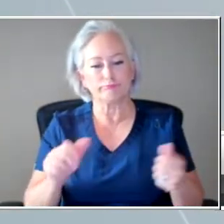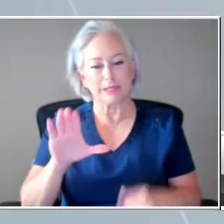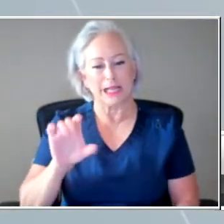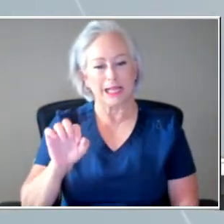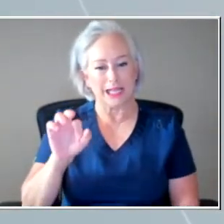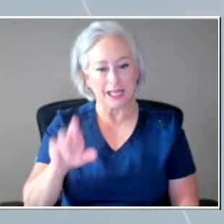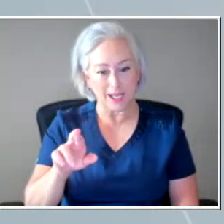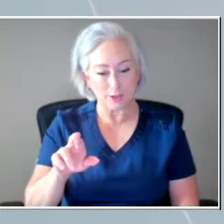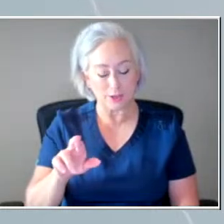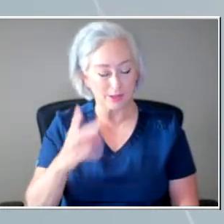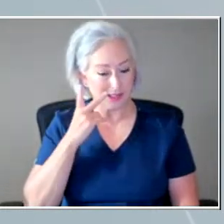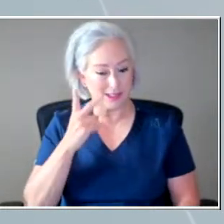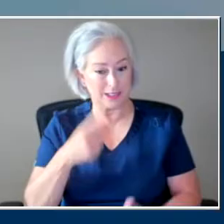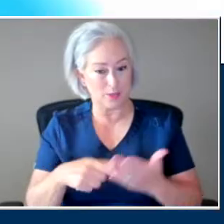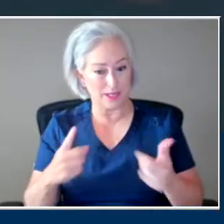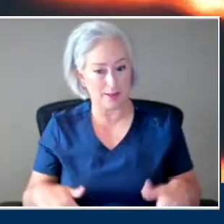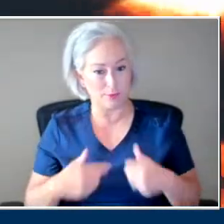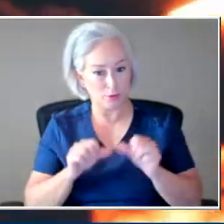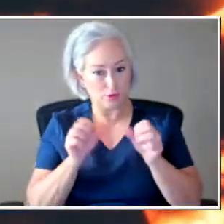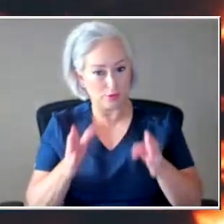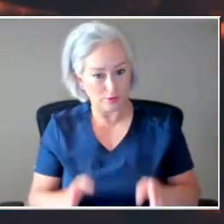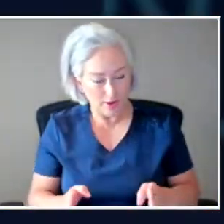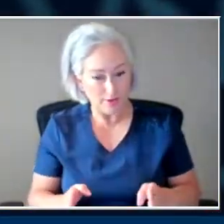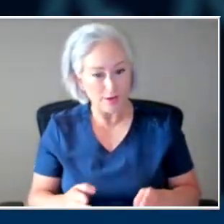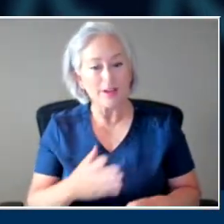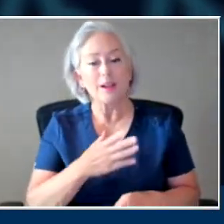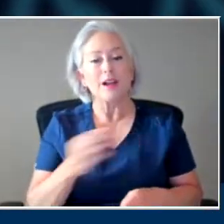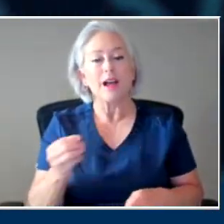patients earlier access.